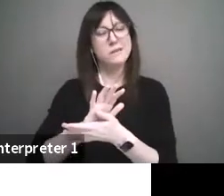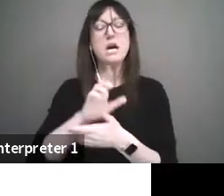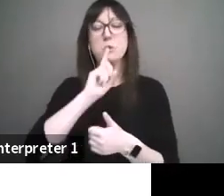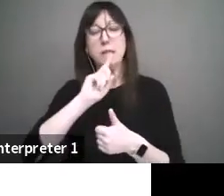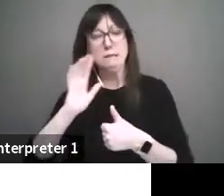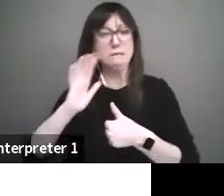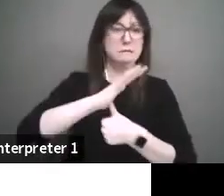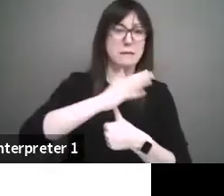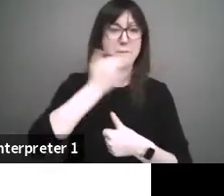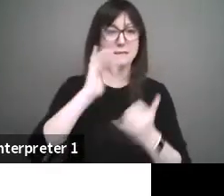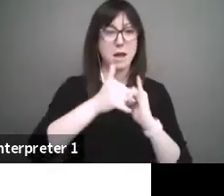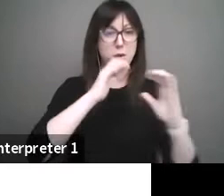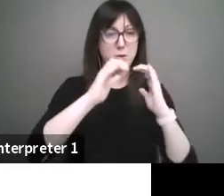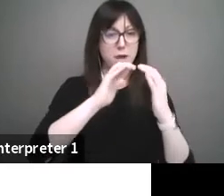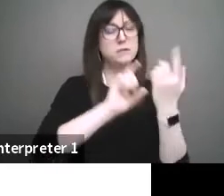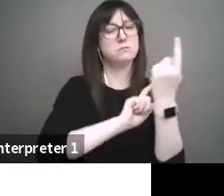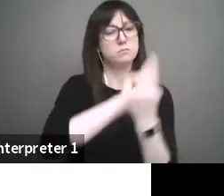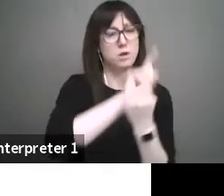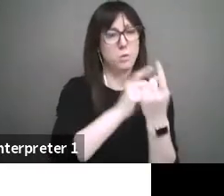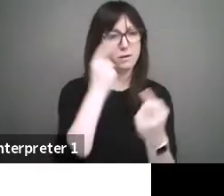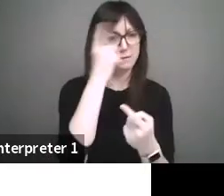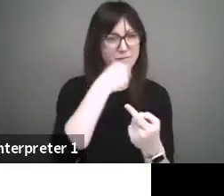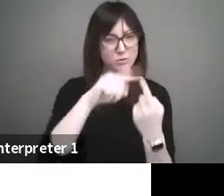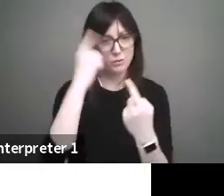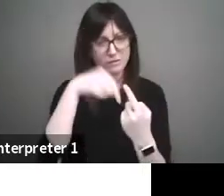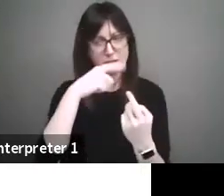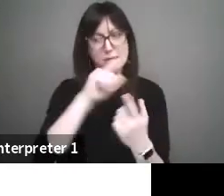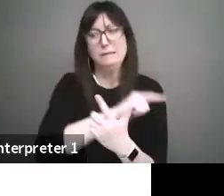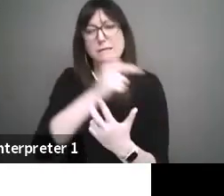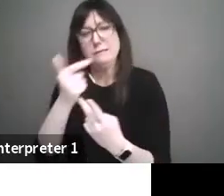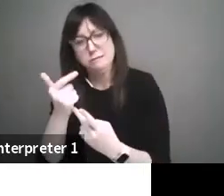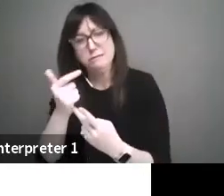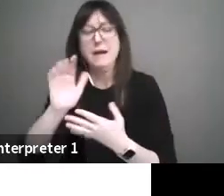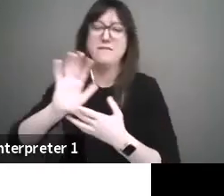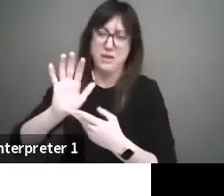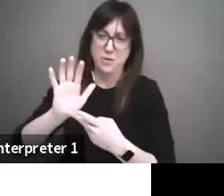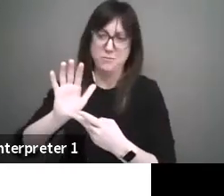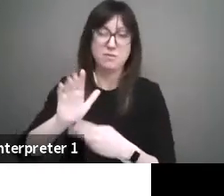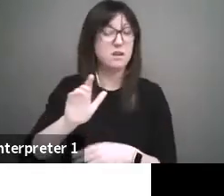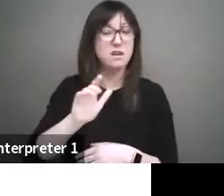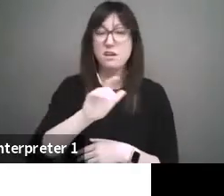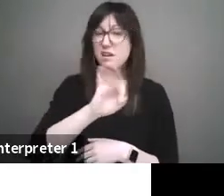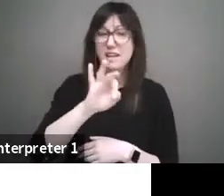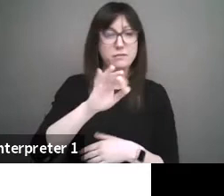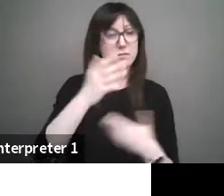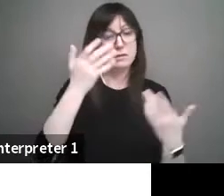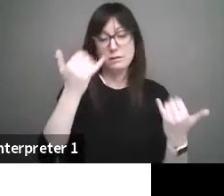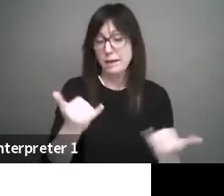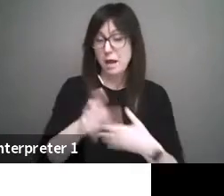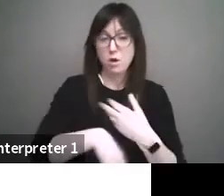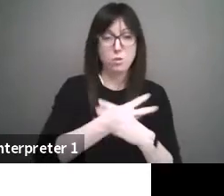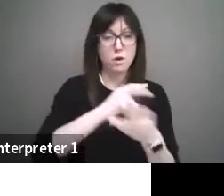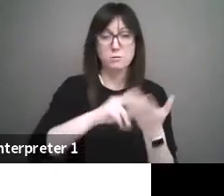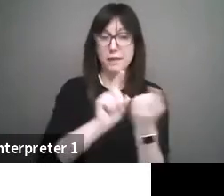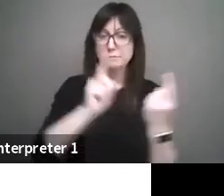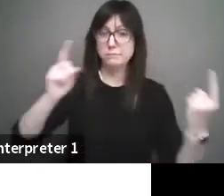person. And I really, really, truly believe that if we can't communicate face-to-face in today's world, we